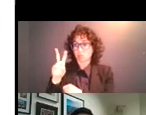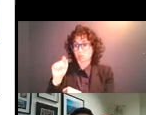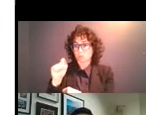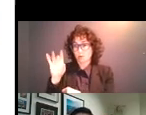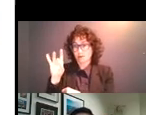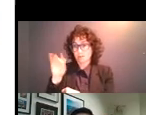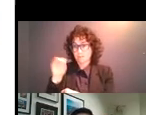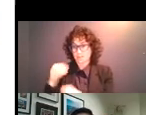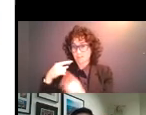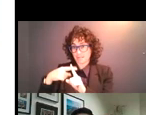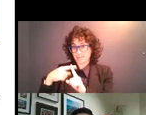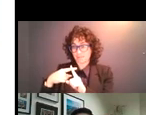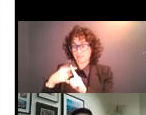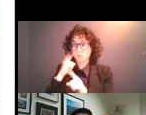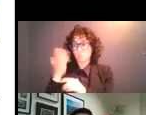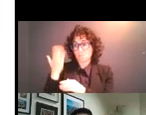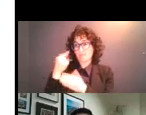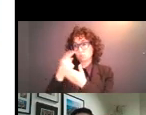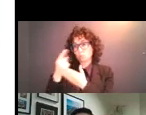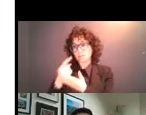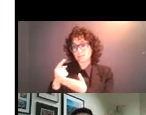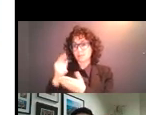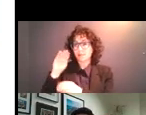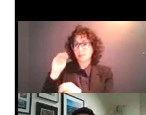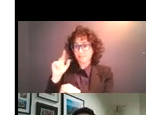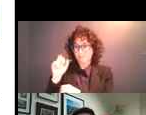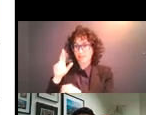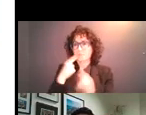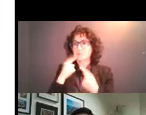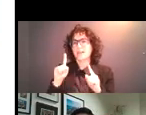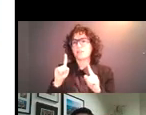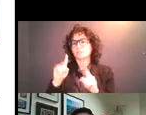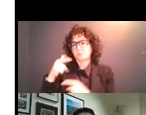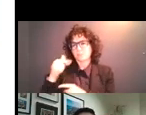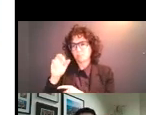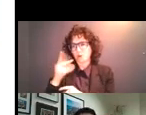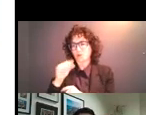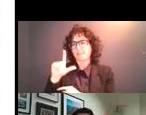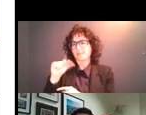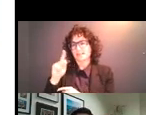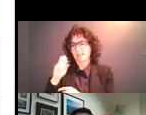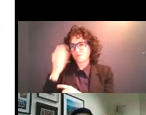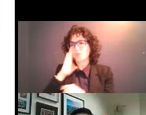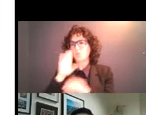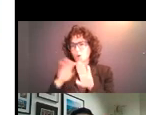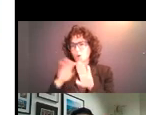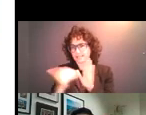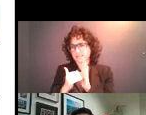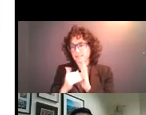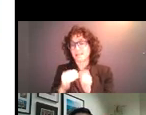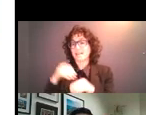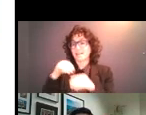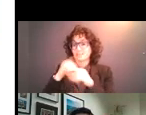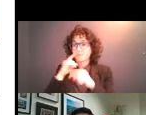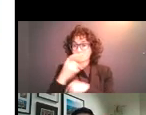positivity. Over the last weeks, the mayor has announced a reopening of parks in the lakefront. We've increased indoor capacity of restaurants